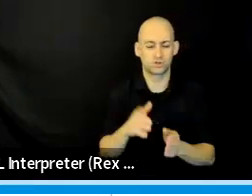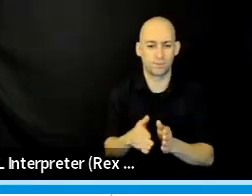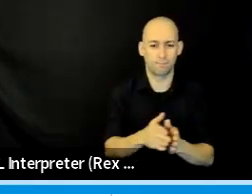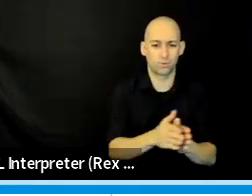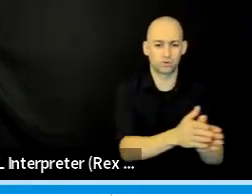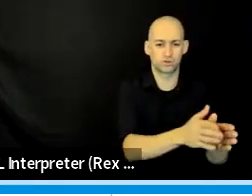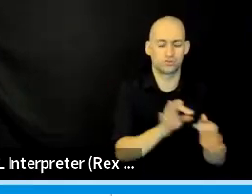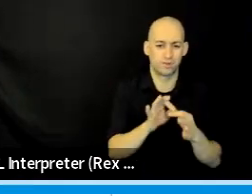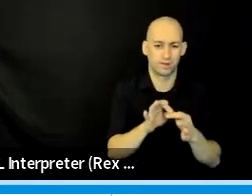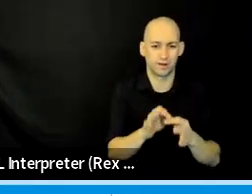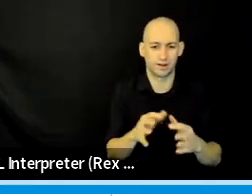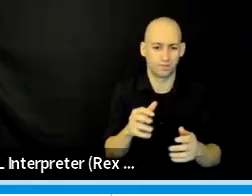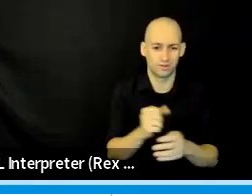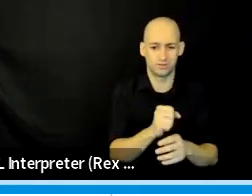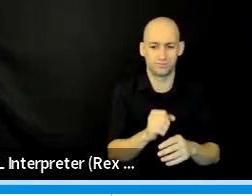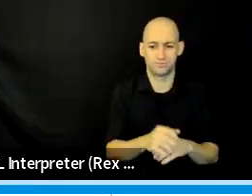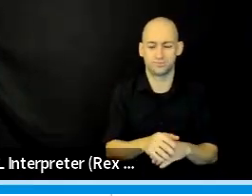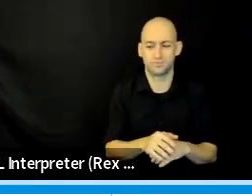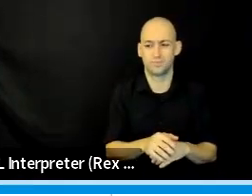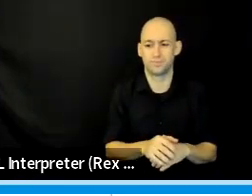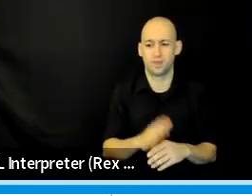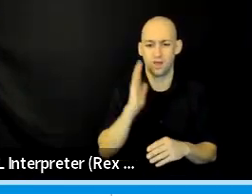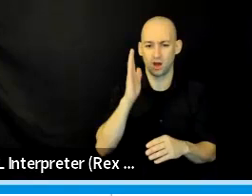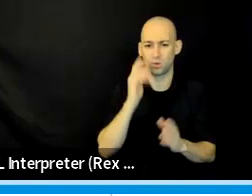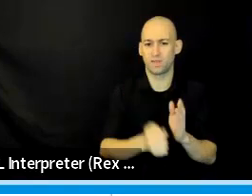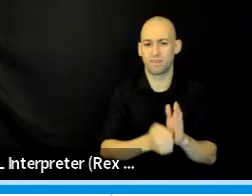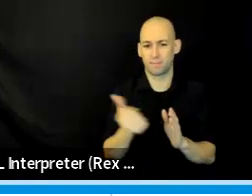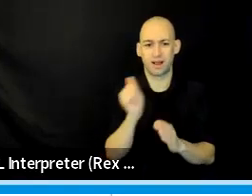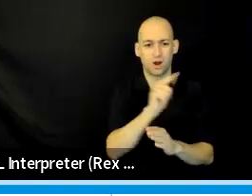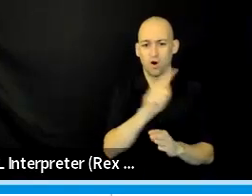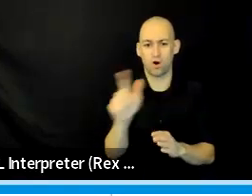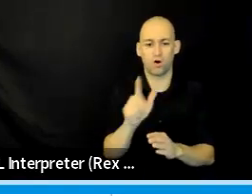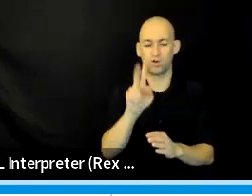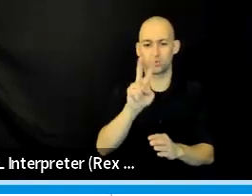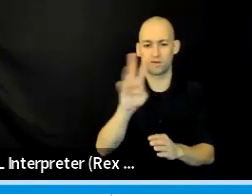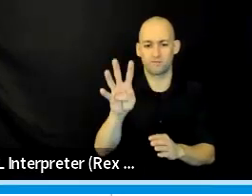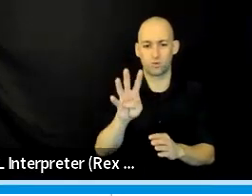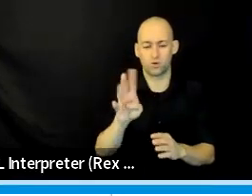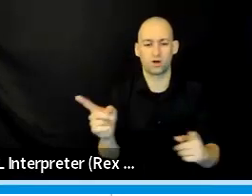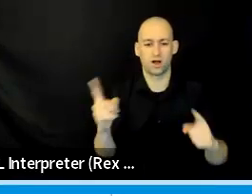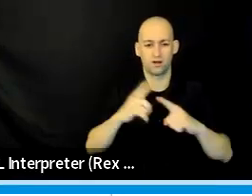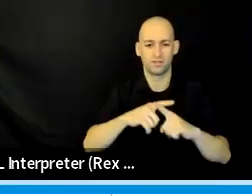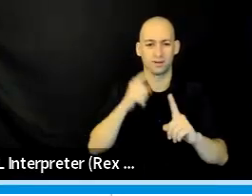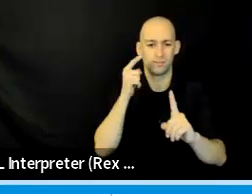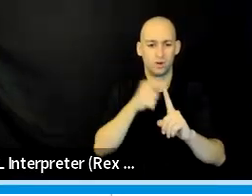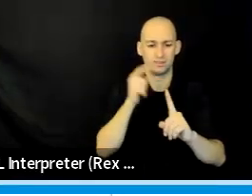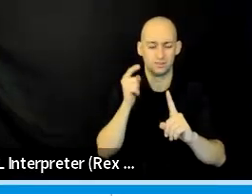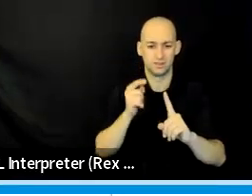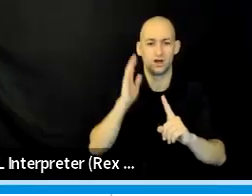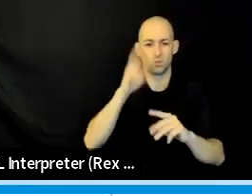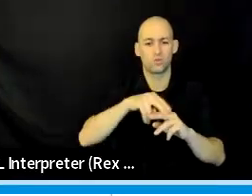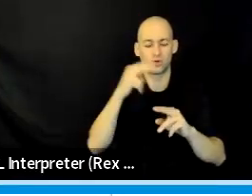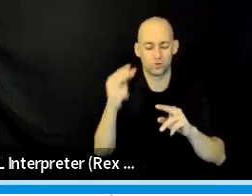opening will eliminate all 24 crossing conflict points and reduce the number and severity of collisions at